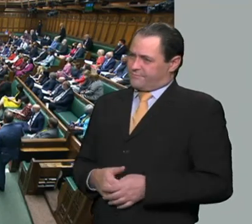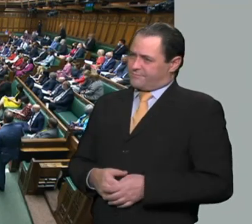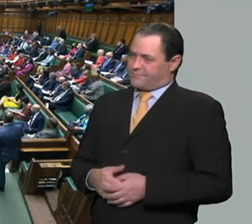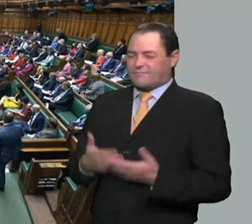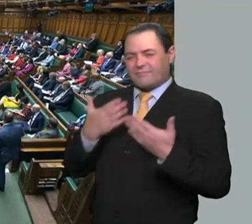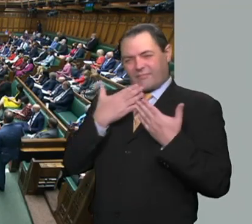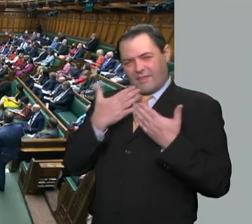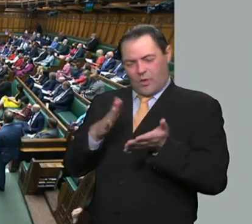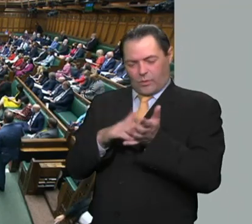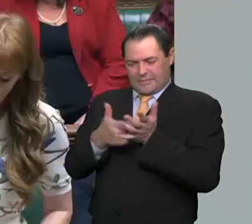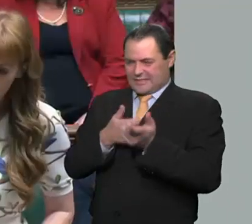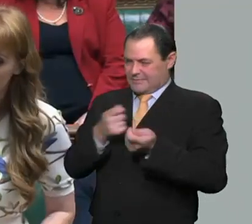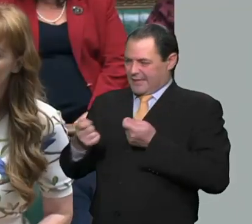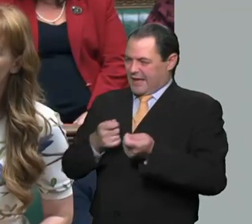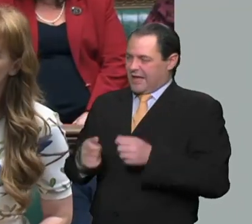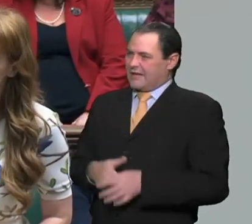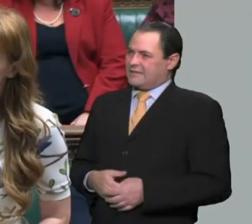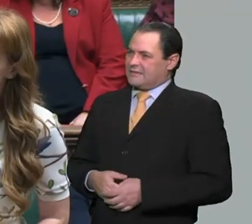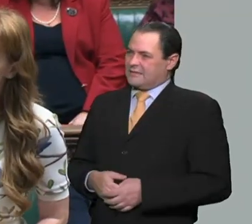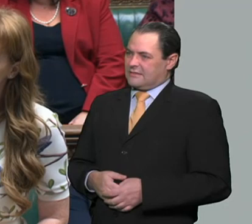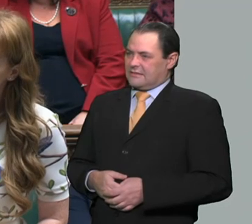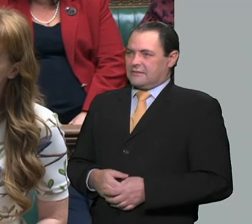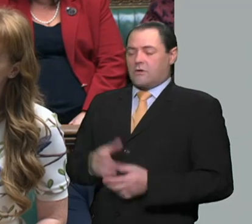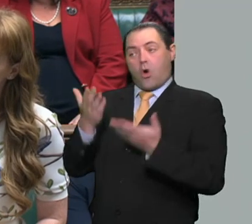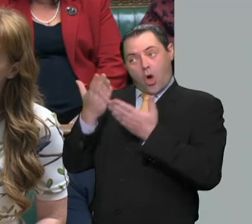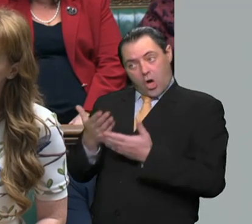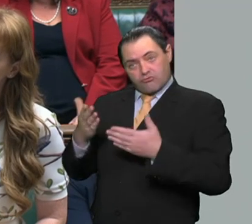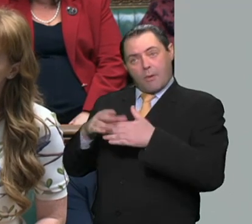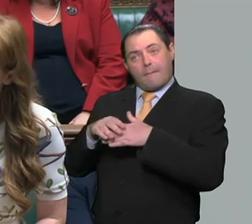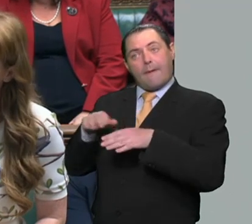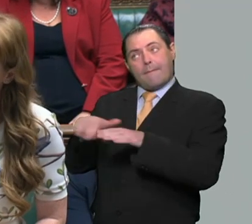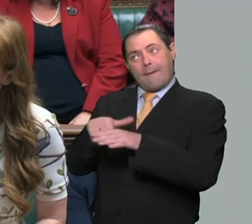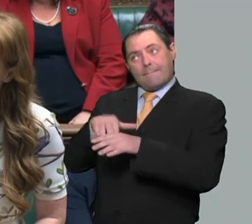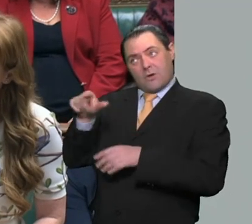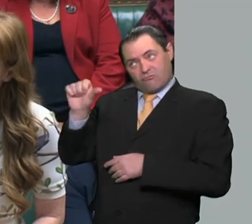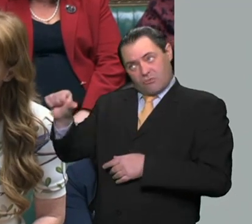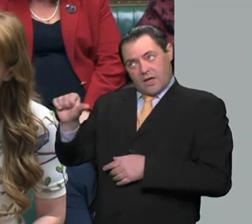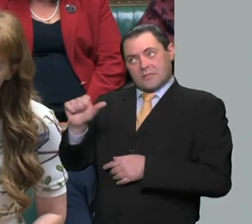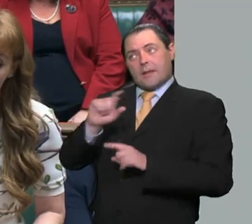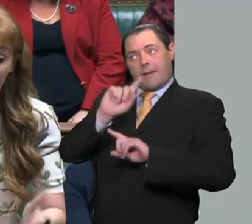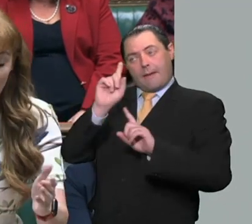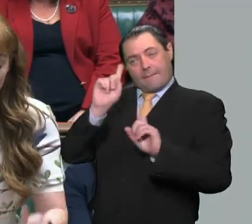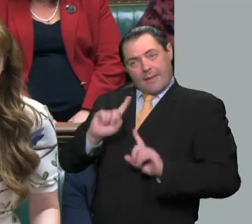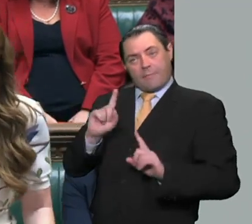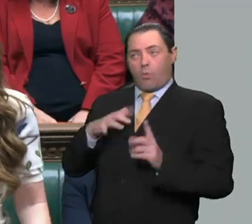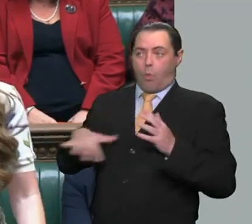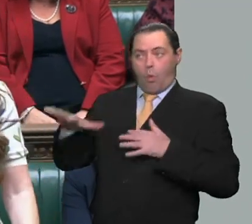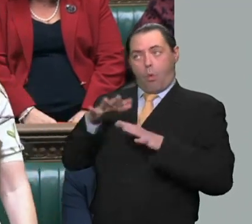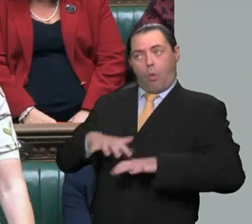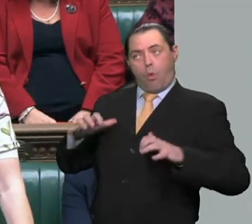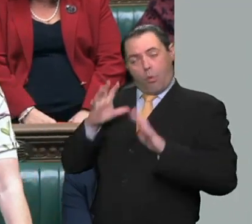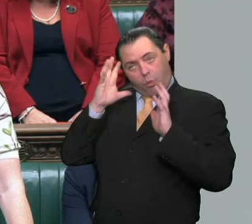Thank you, Mr. Speaker. And the honourable member makes a very important point that I think across the House people are concerned about that. And I share